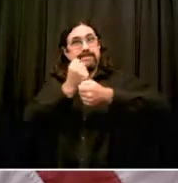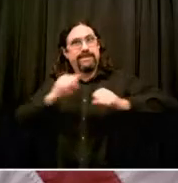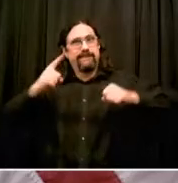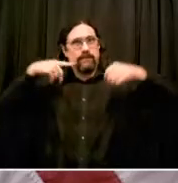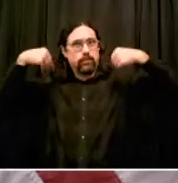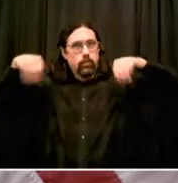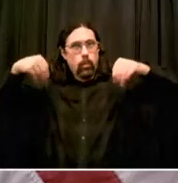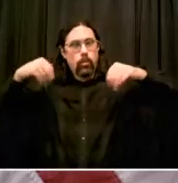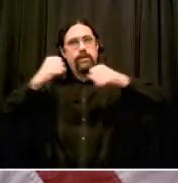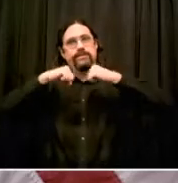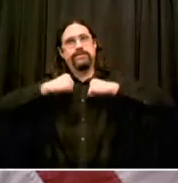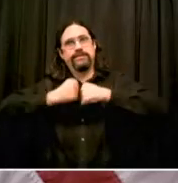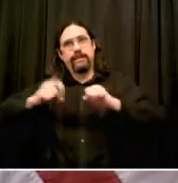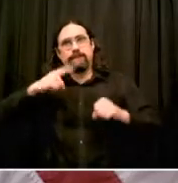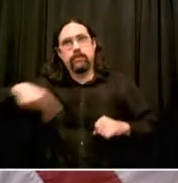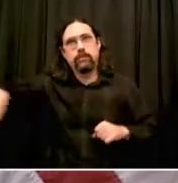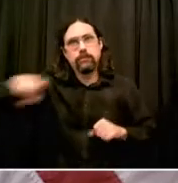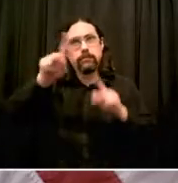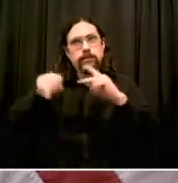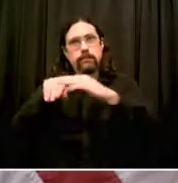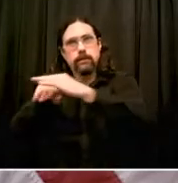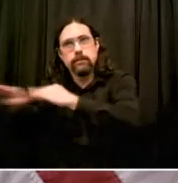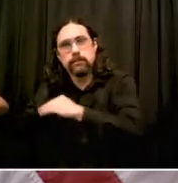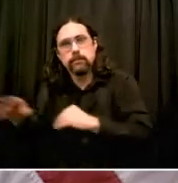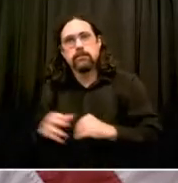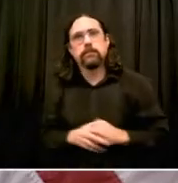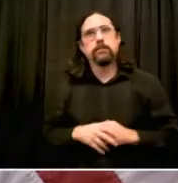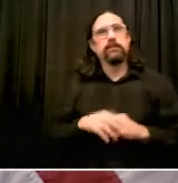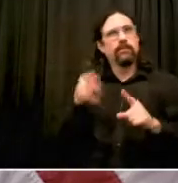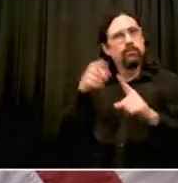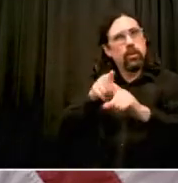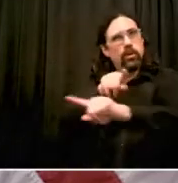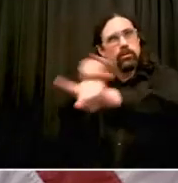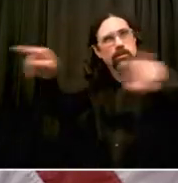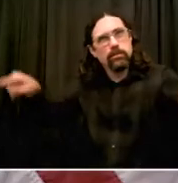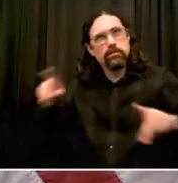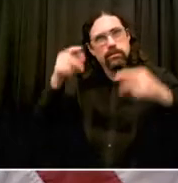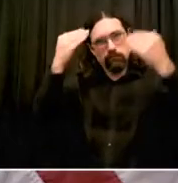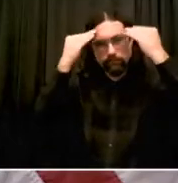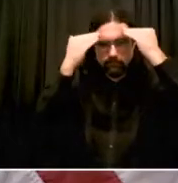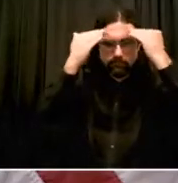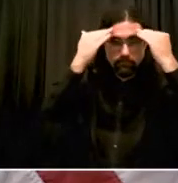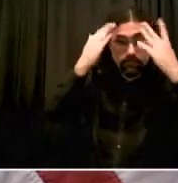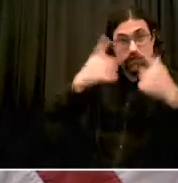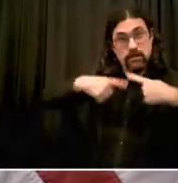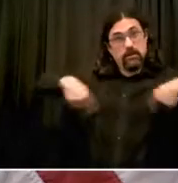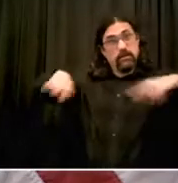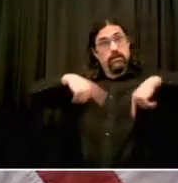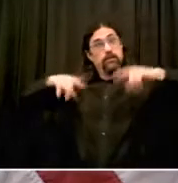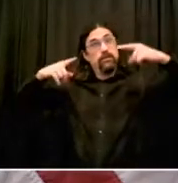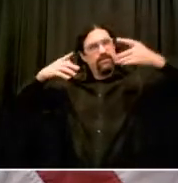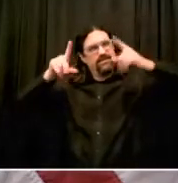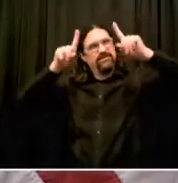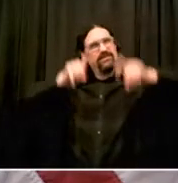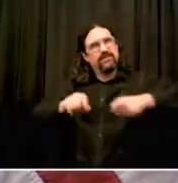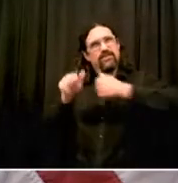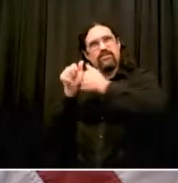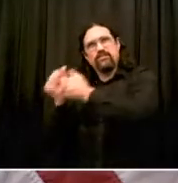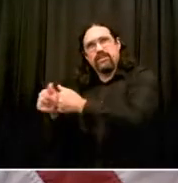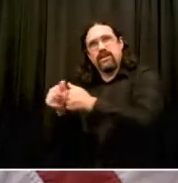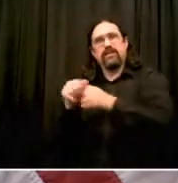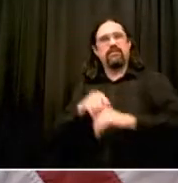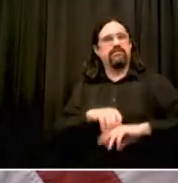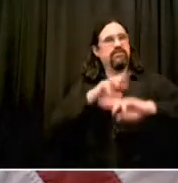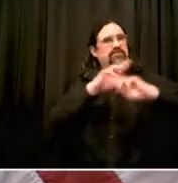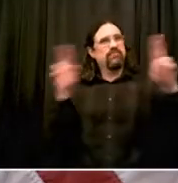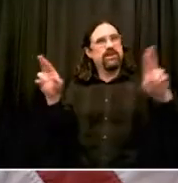trace approach, that means if anyone needs that support, it's there for them. And we're constantly looking to make sure that if someone is infected